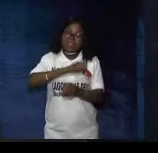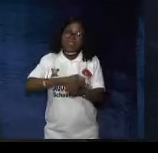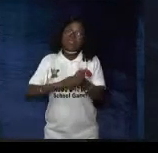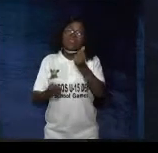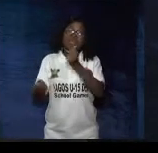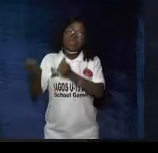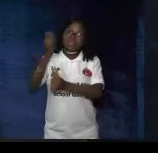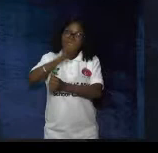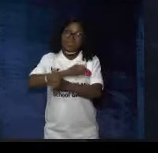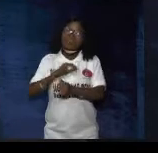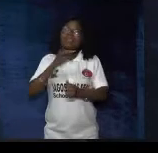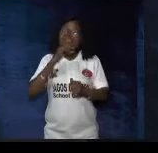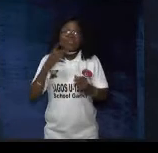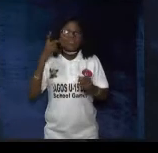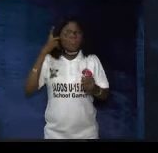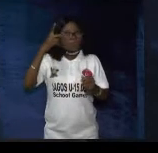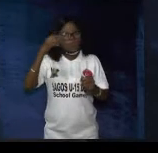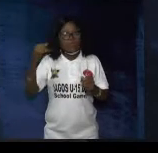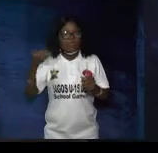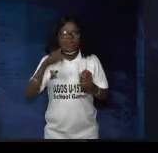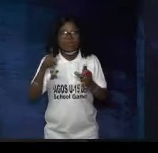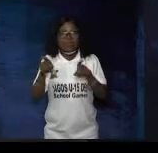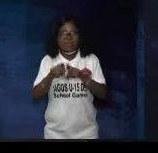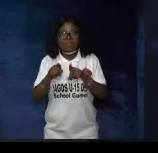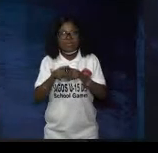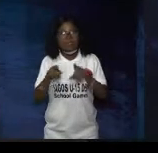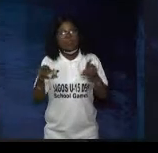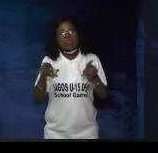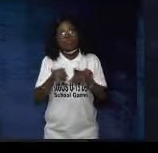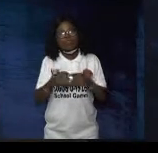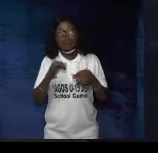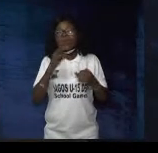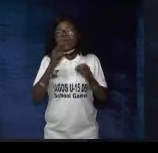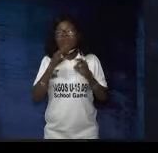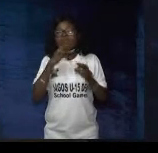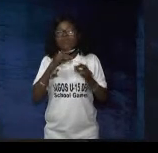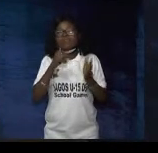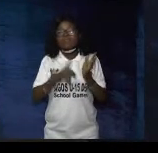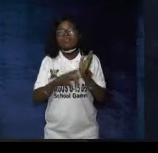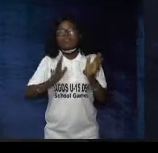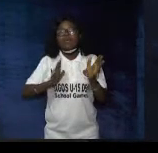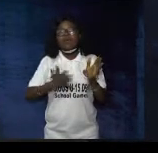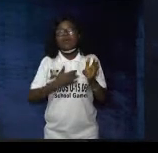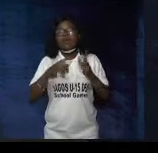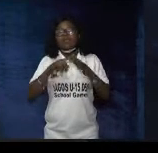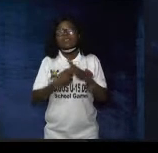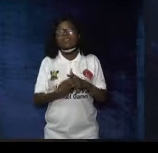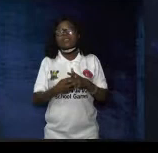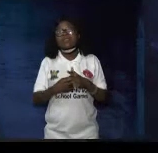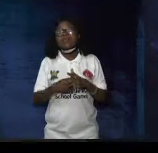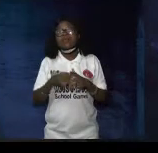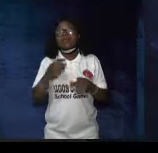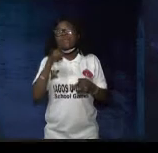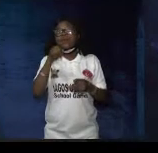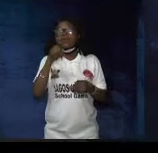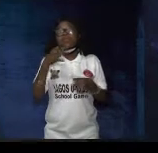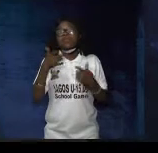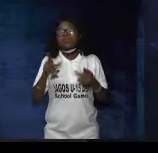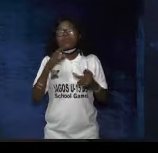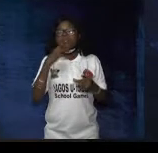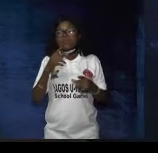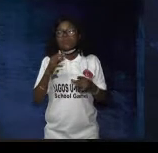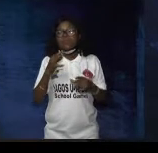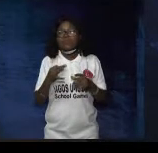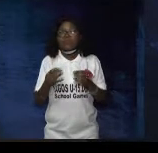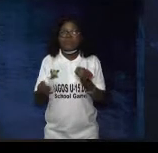B? It's looking the same. Now if I turn it around the 3rd time, it's still looking the same. So if these are our starting